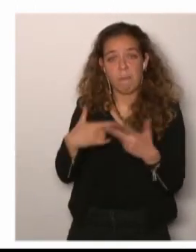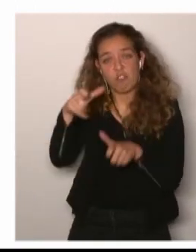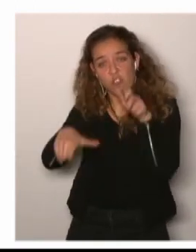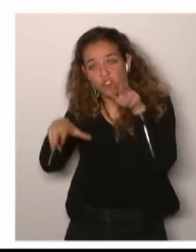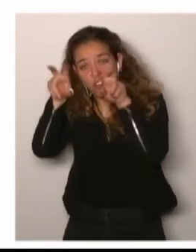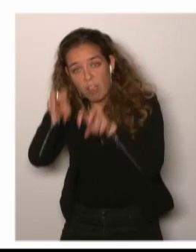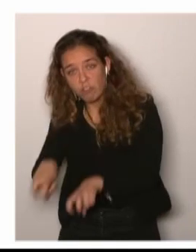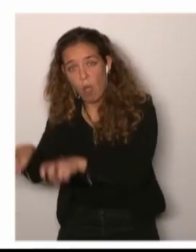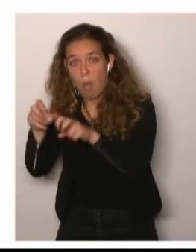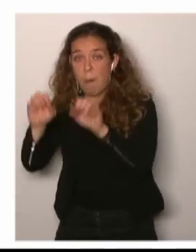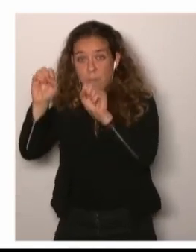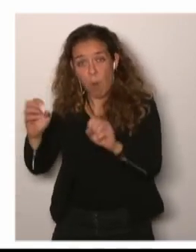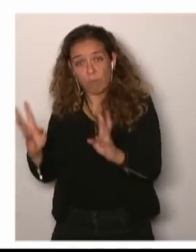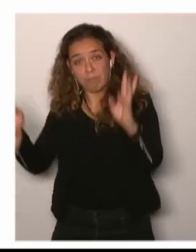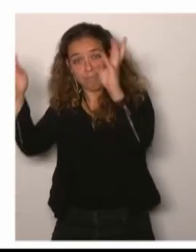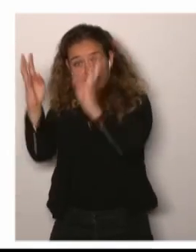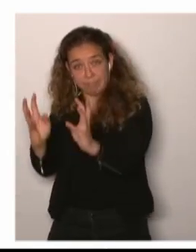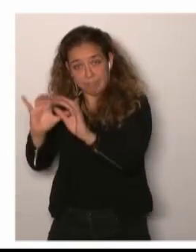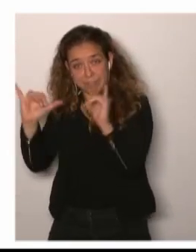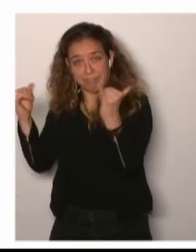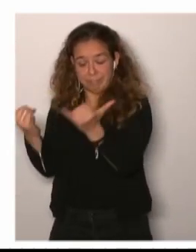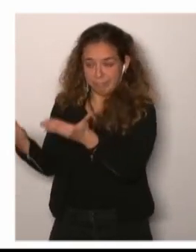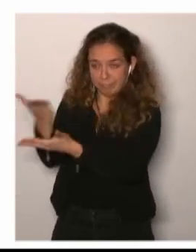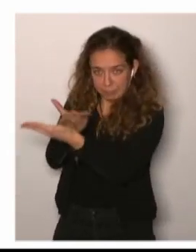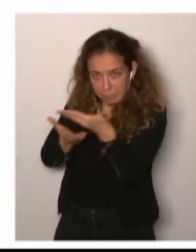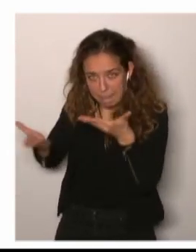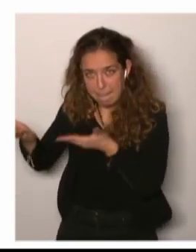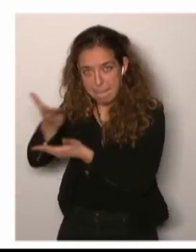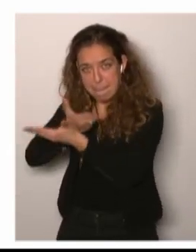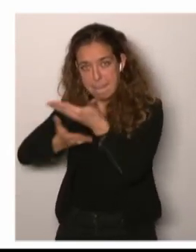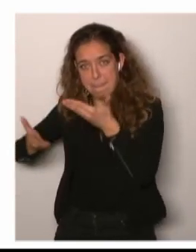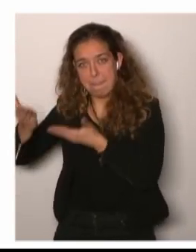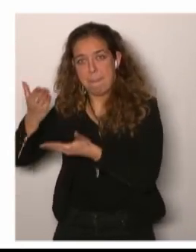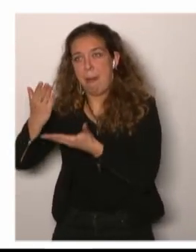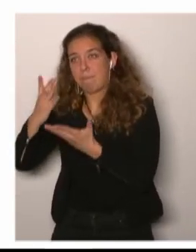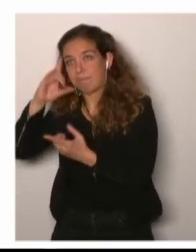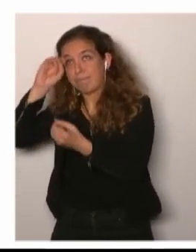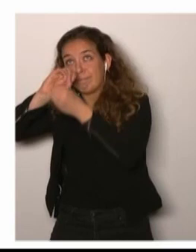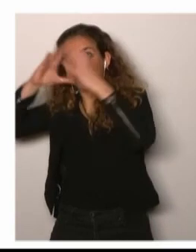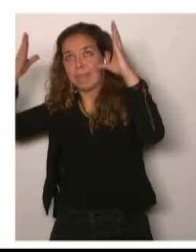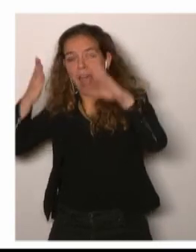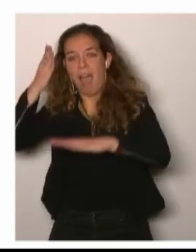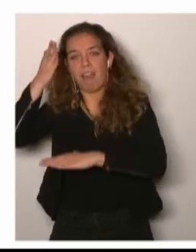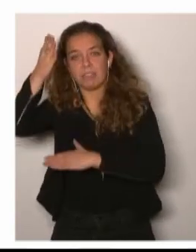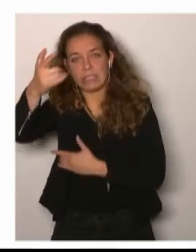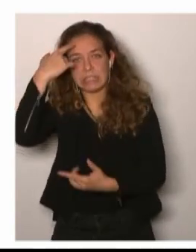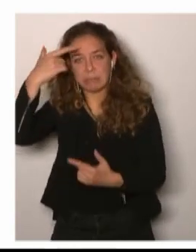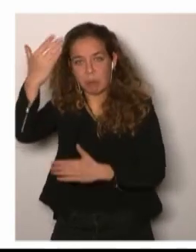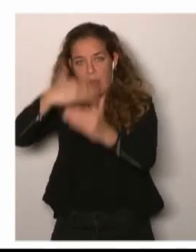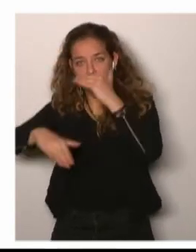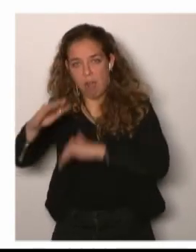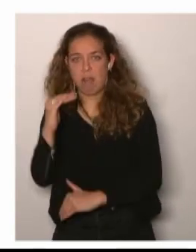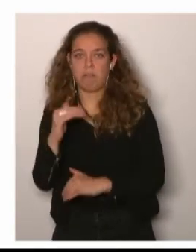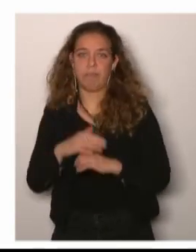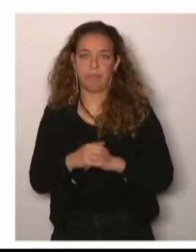and discuss what they would like to see implementing the cancer plan. So those were the points I wanted to